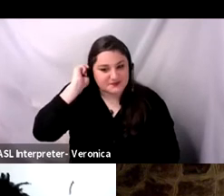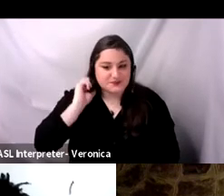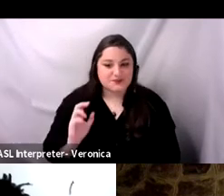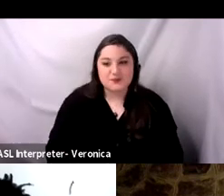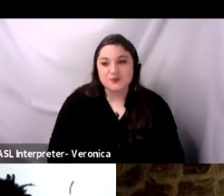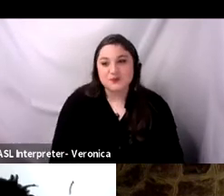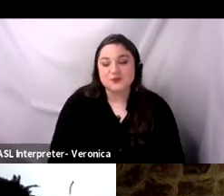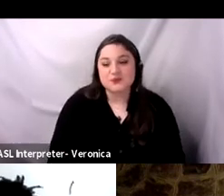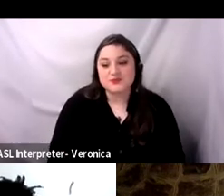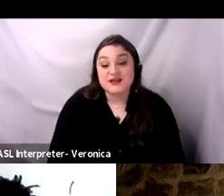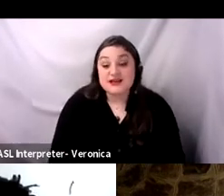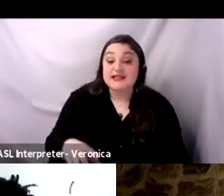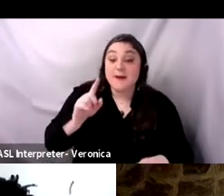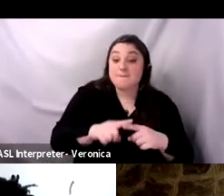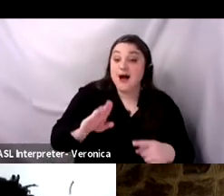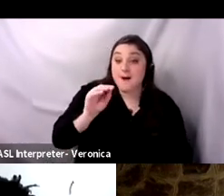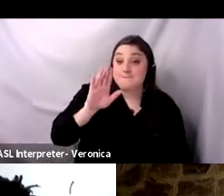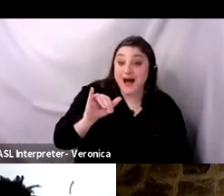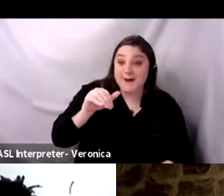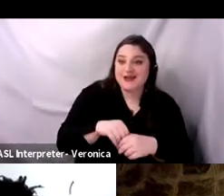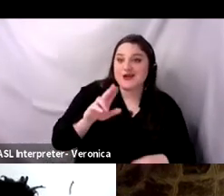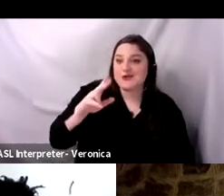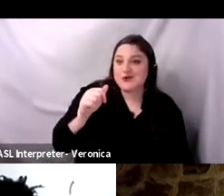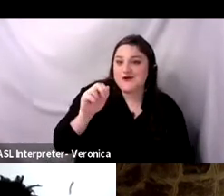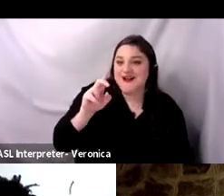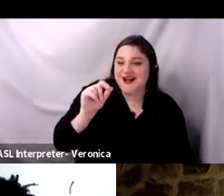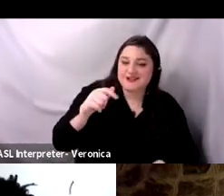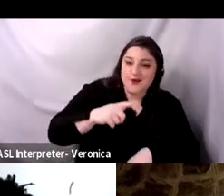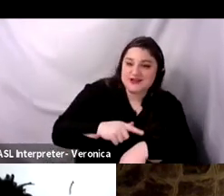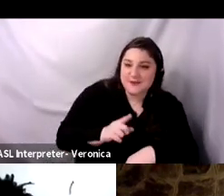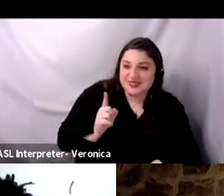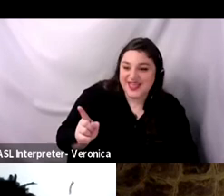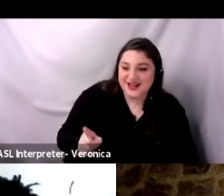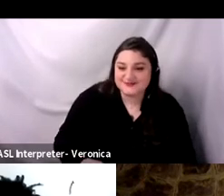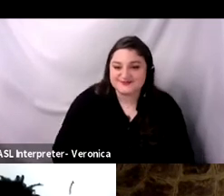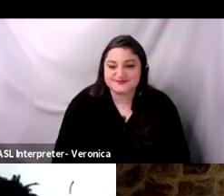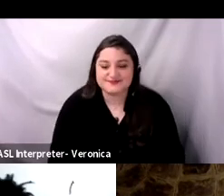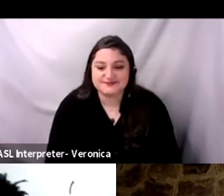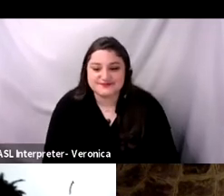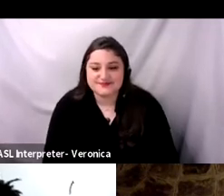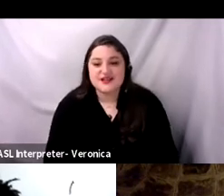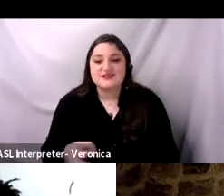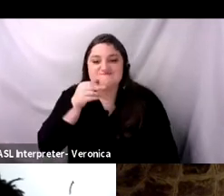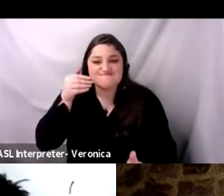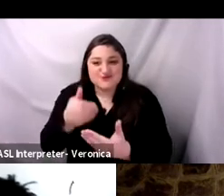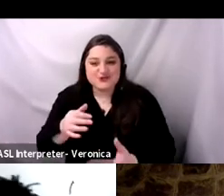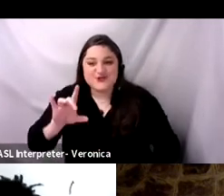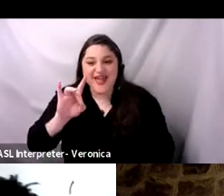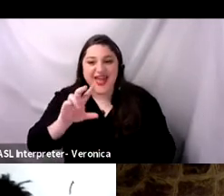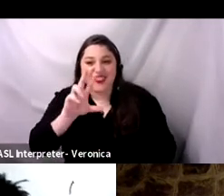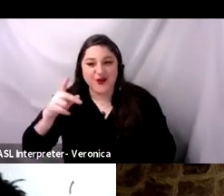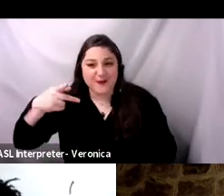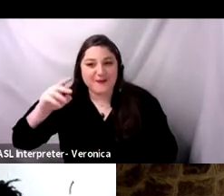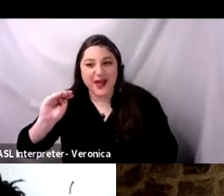Okay. Yeah. Sorry. Bobby's in Uganda. What time is it in Uganda? You're 7 hours, right? Coming to 8:30 right now.